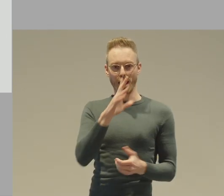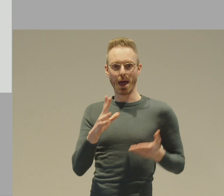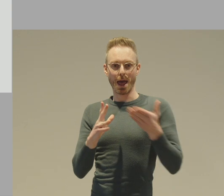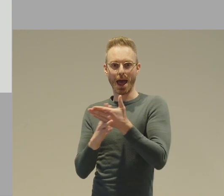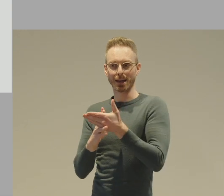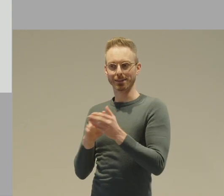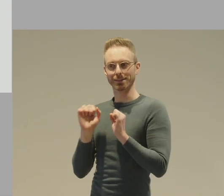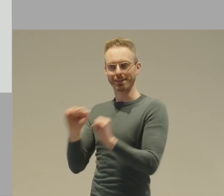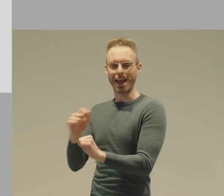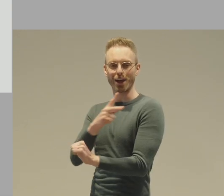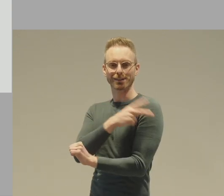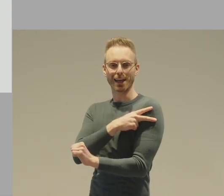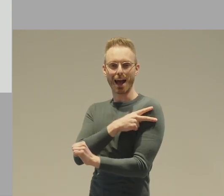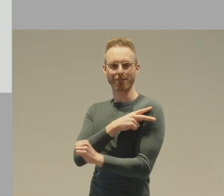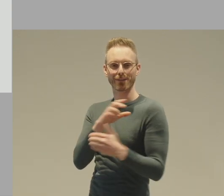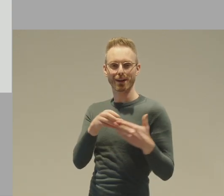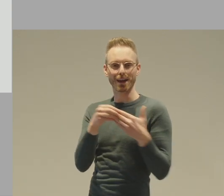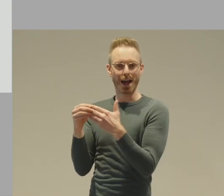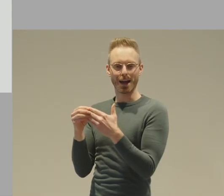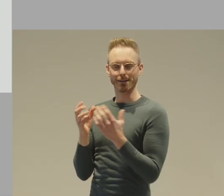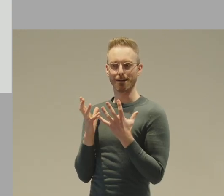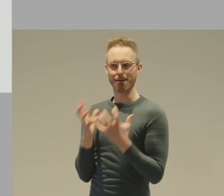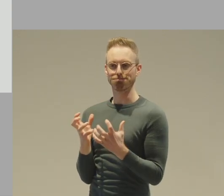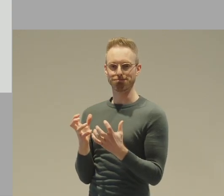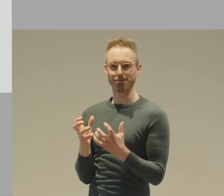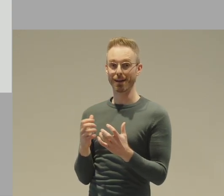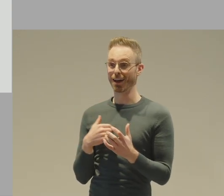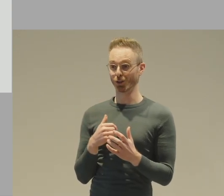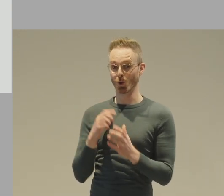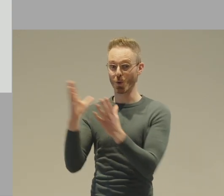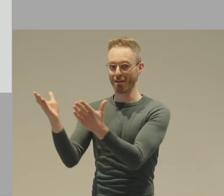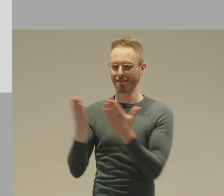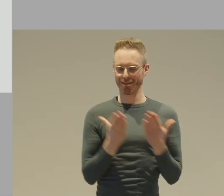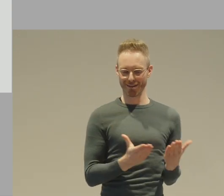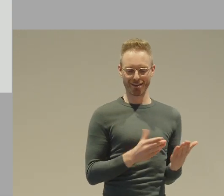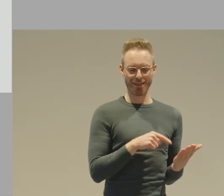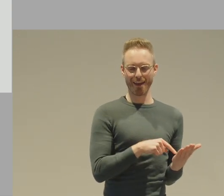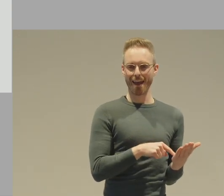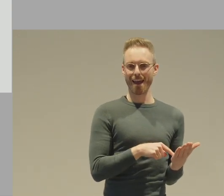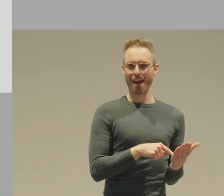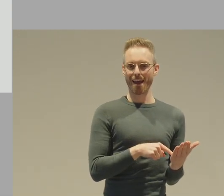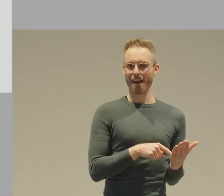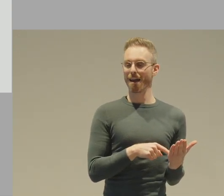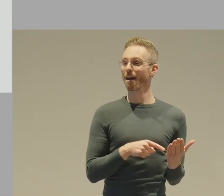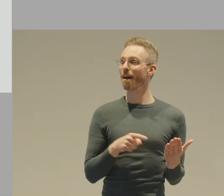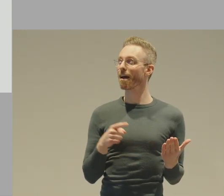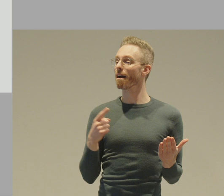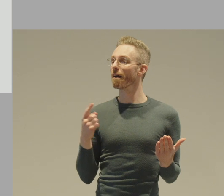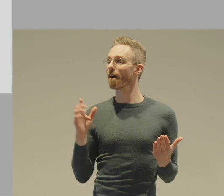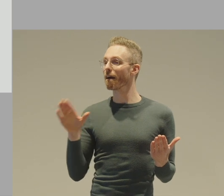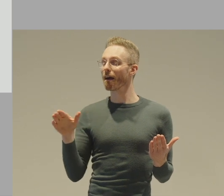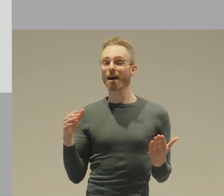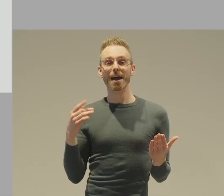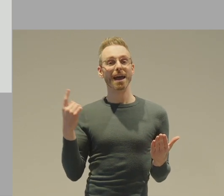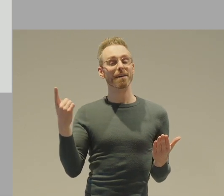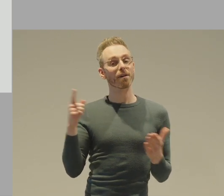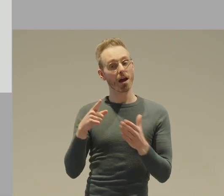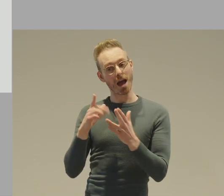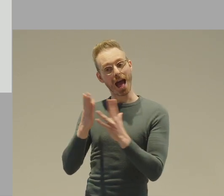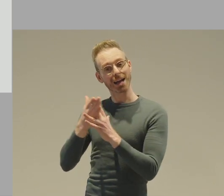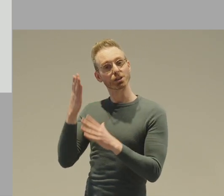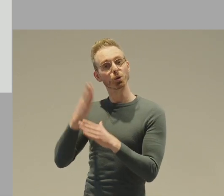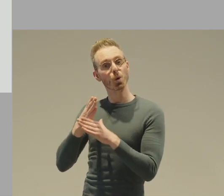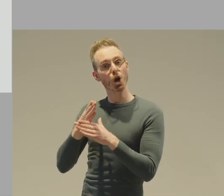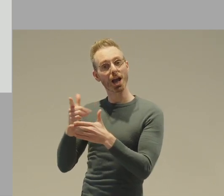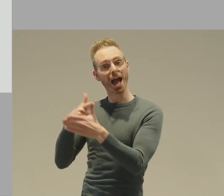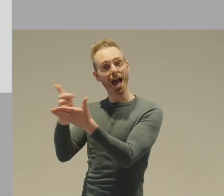anytime that an Access to Work advisor comes back to me, and I spoke to somebody at a break about what if somebody just doesn't understand the rules. If an Access to Work advisor comes back to